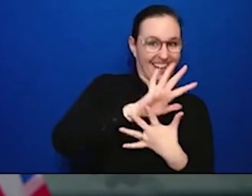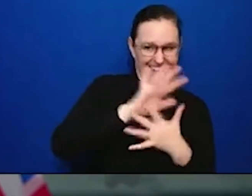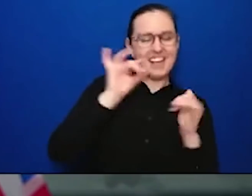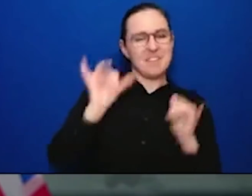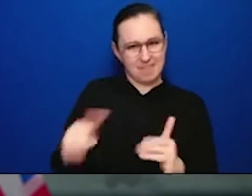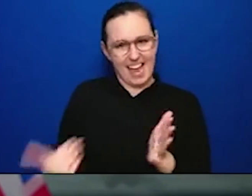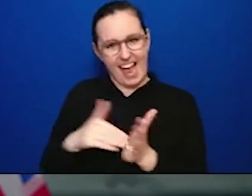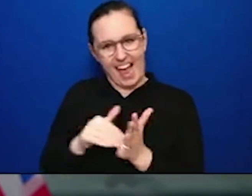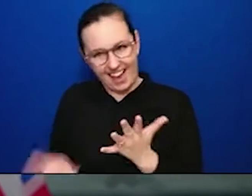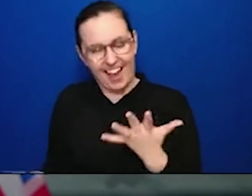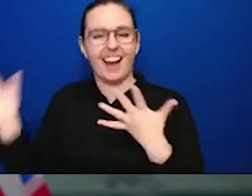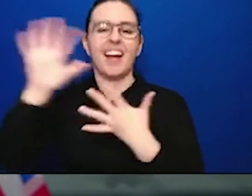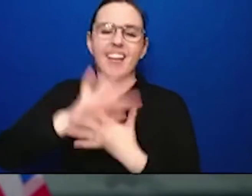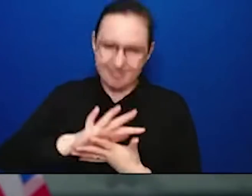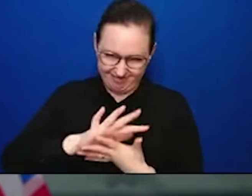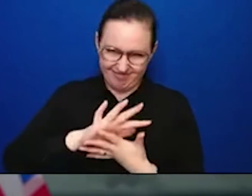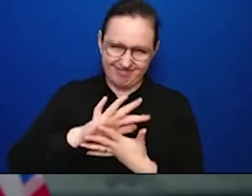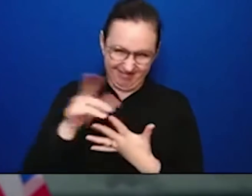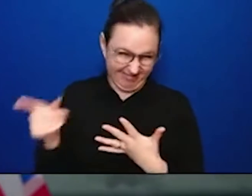their first and second doses as well.